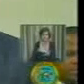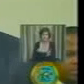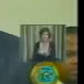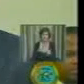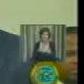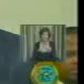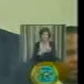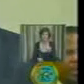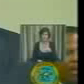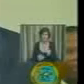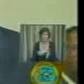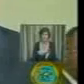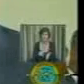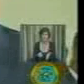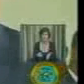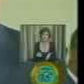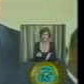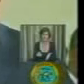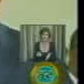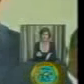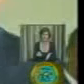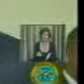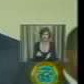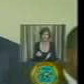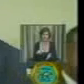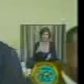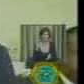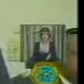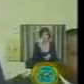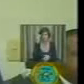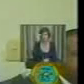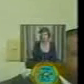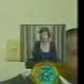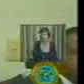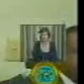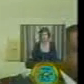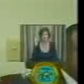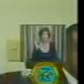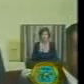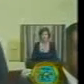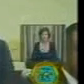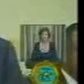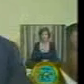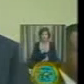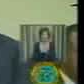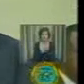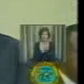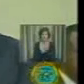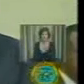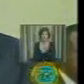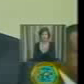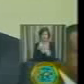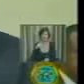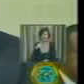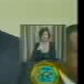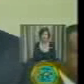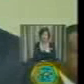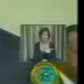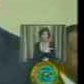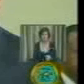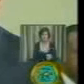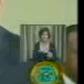records, completion of the Raccoon Vistas, Calabash Boom in St. John. The capital investment will not come without a price